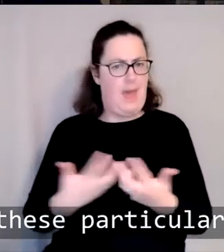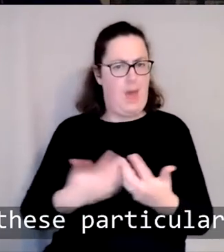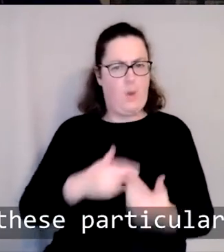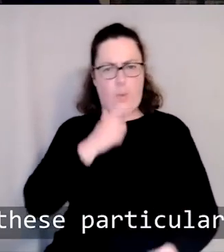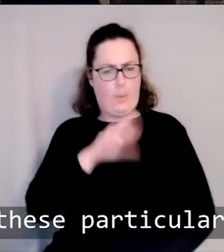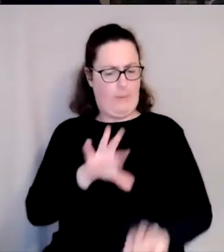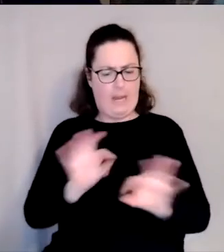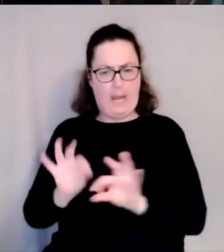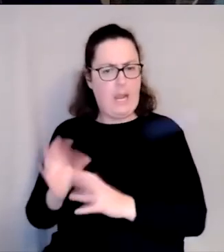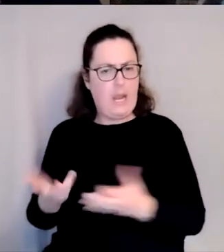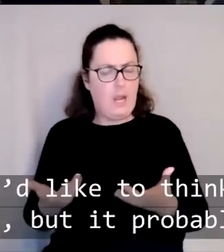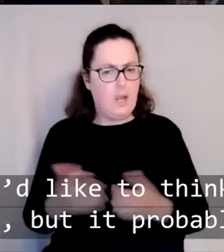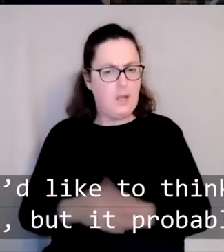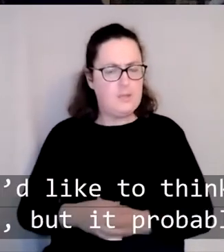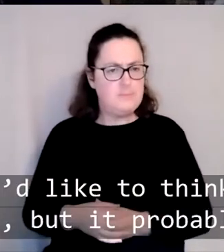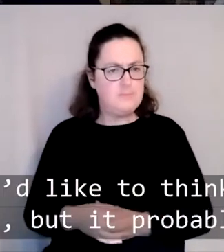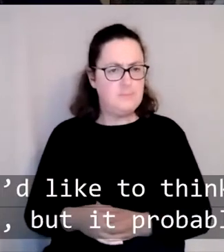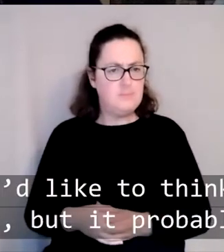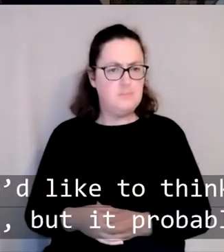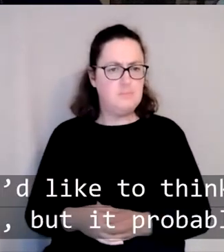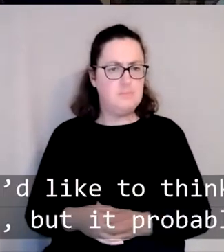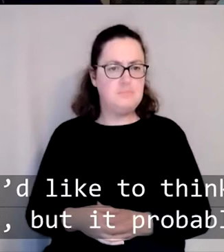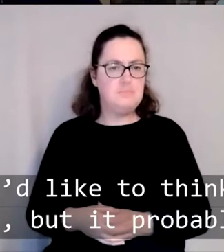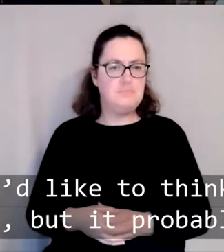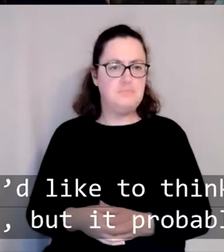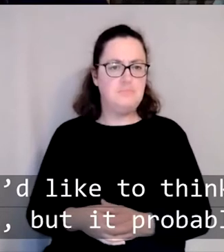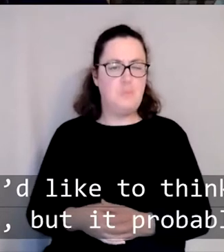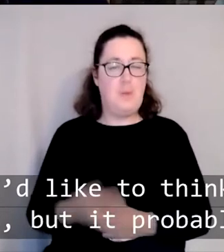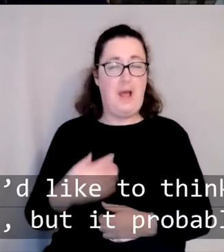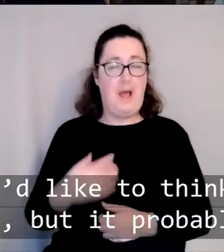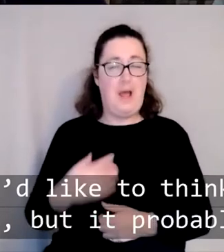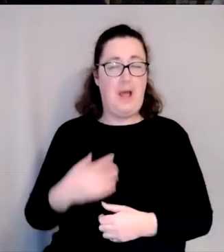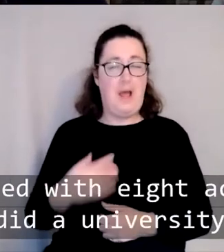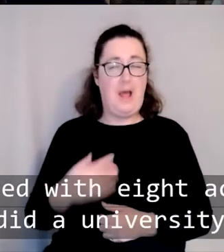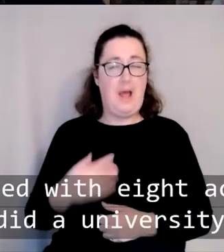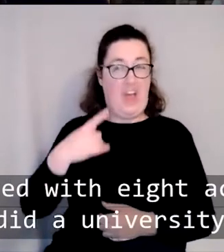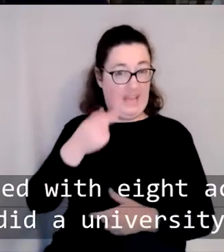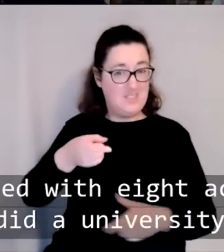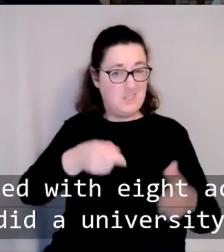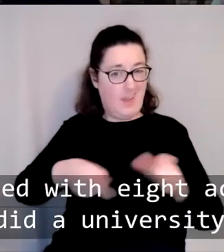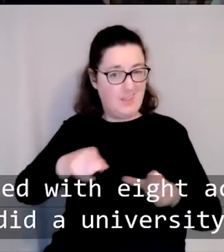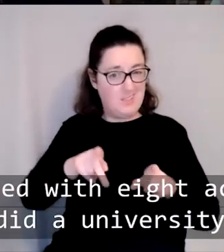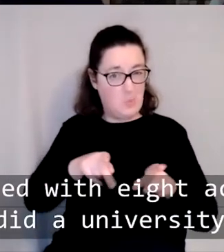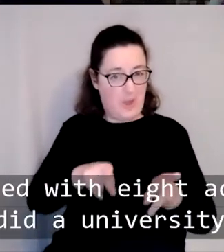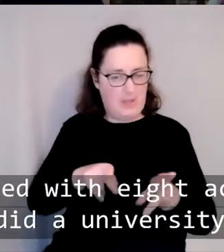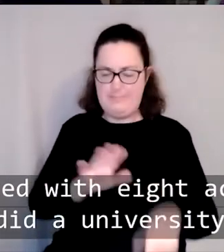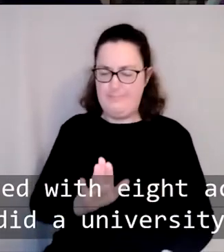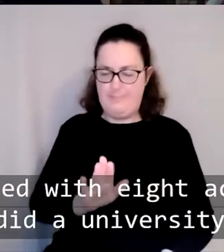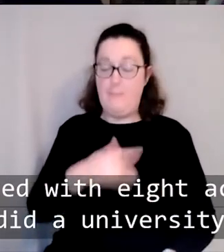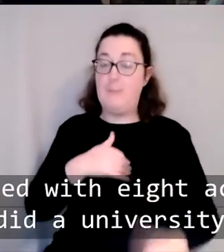these particular people? Well, I'd like to think it was scientific, but it probably wasn't. I mean, I started with 8